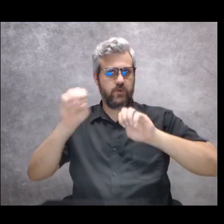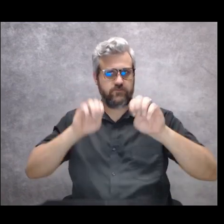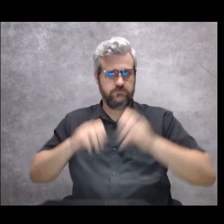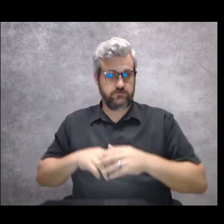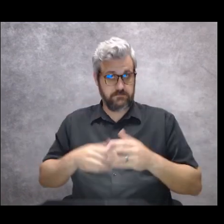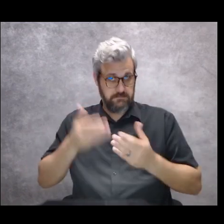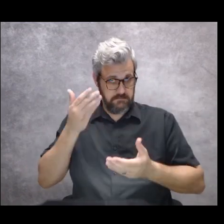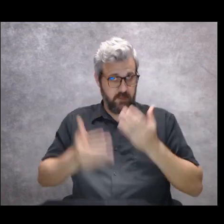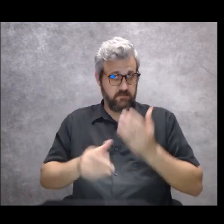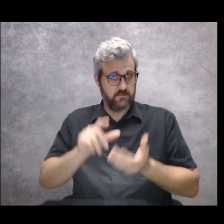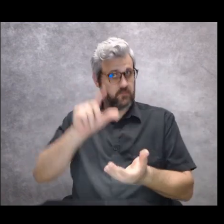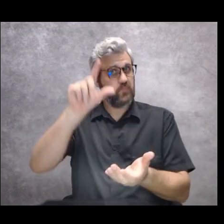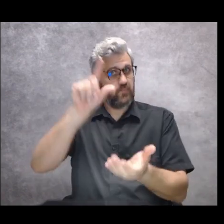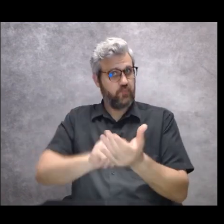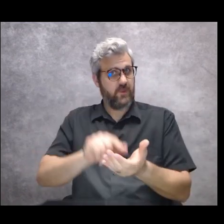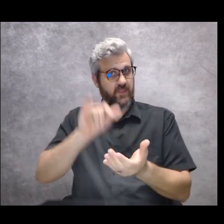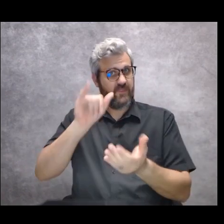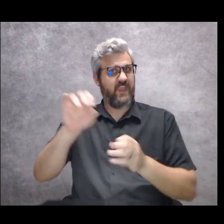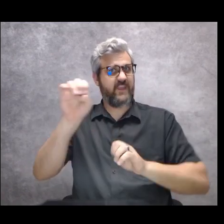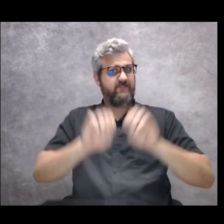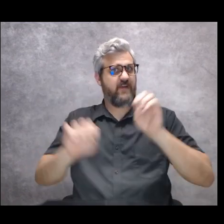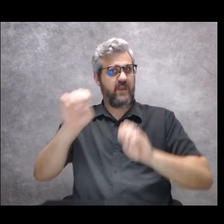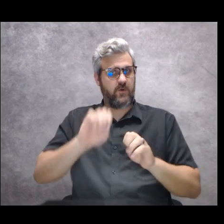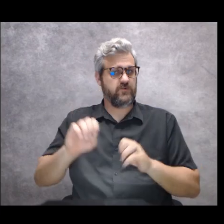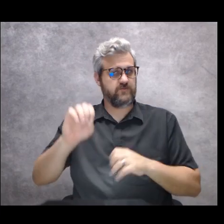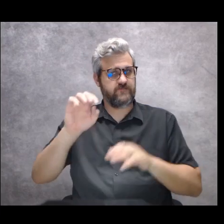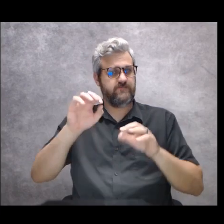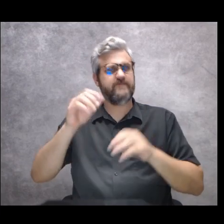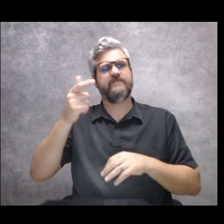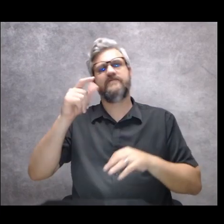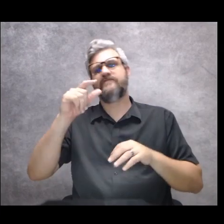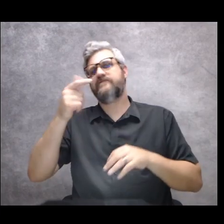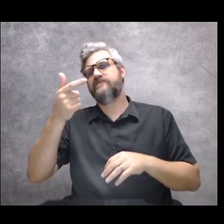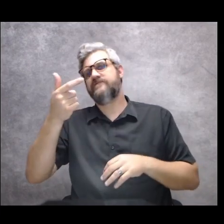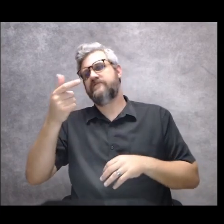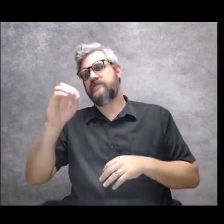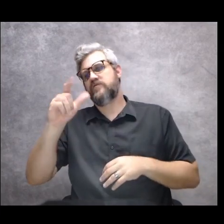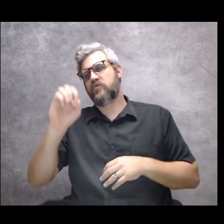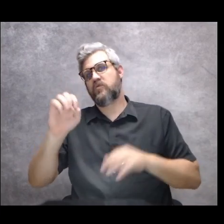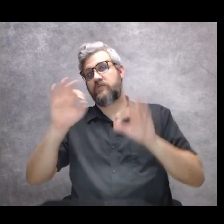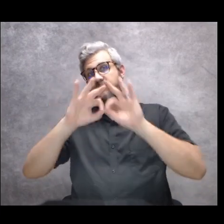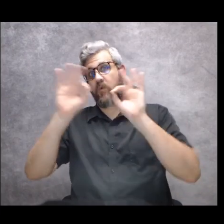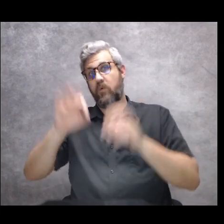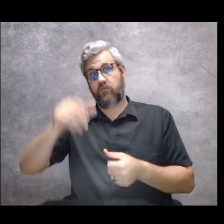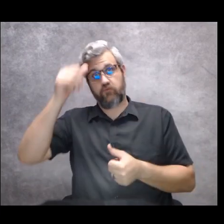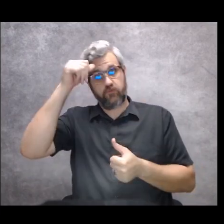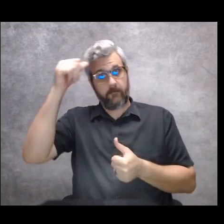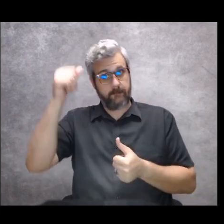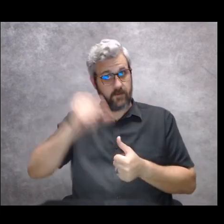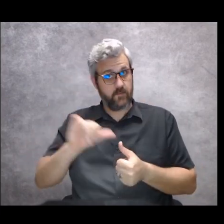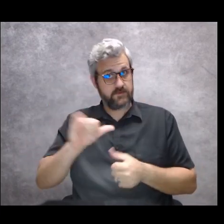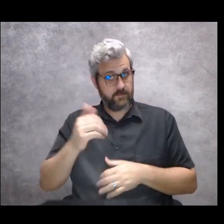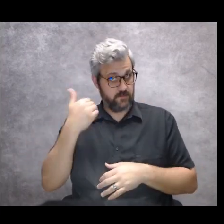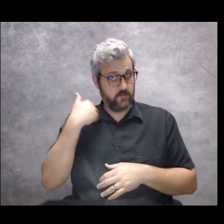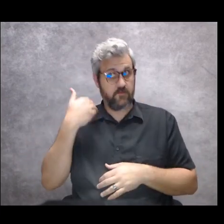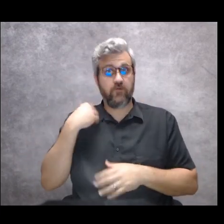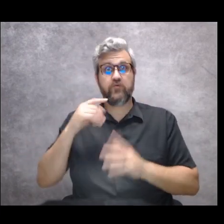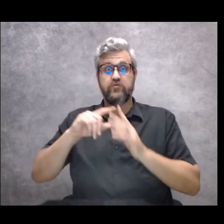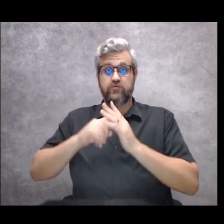Google form because, as stated earlier, once the form is started, you cannot save it and return to finish it at a later